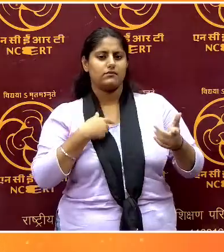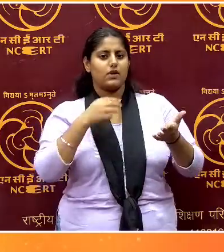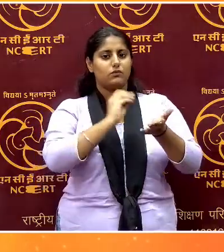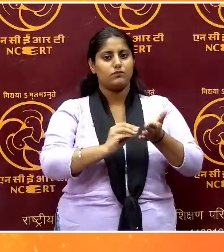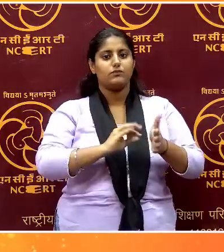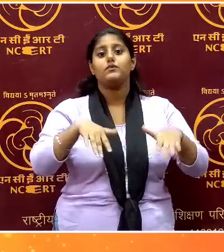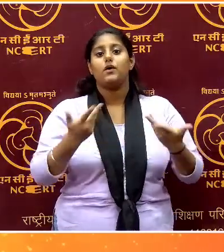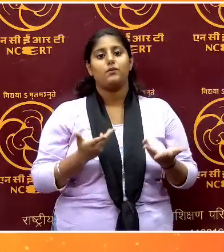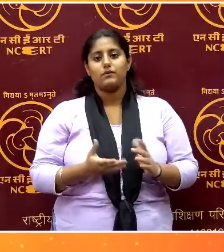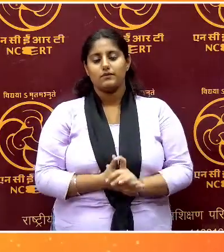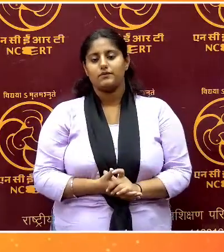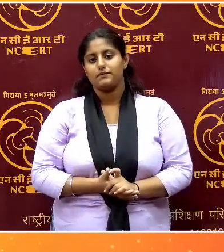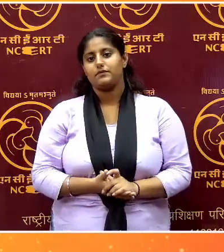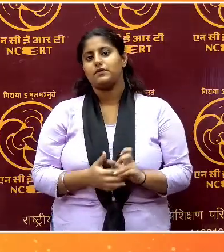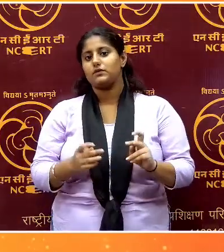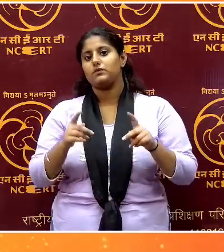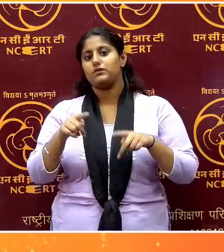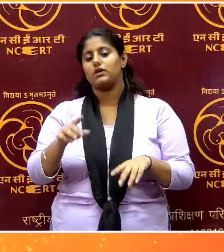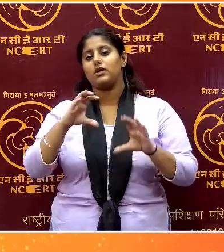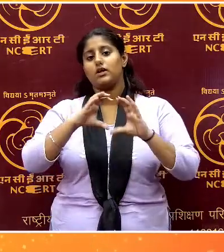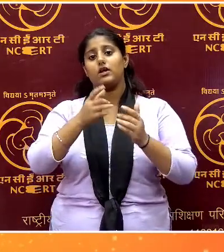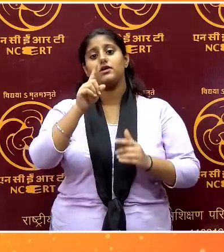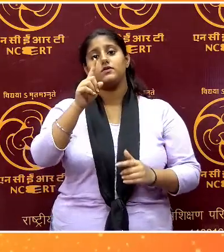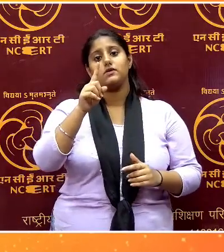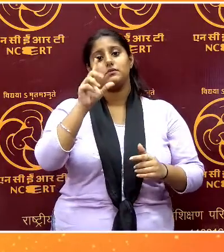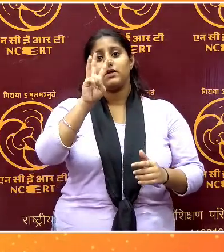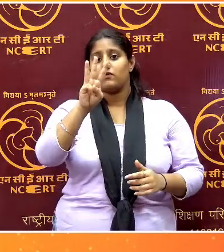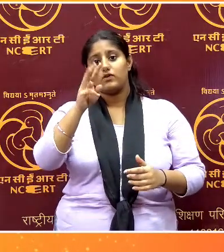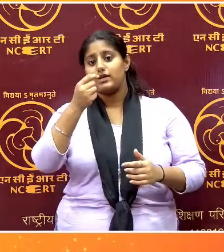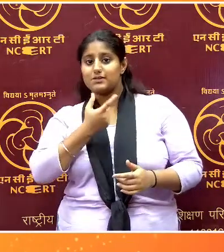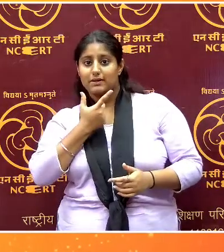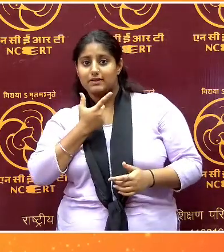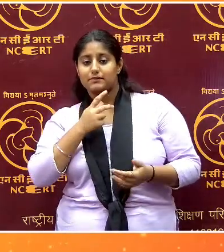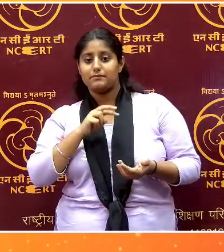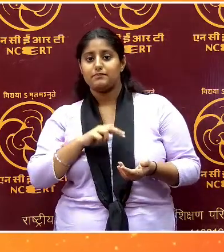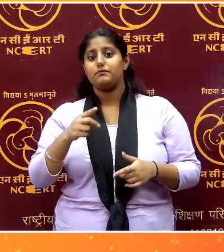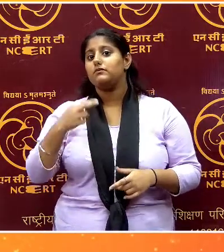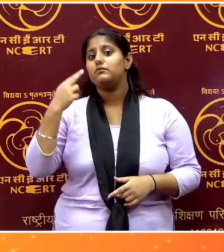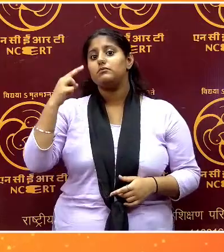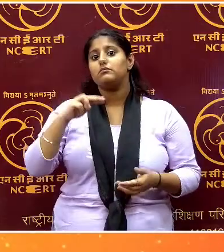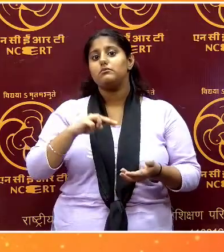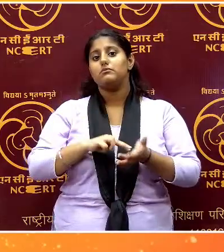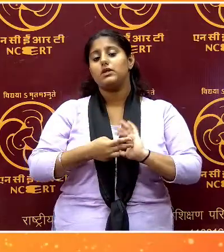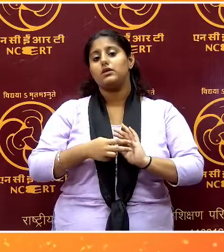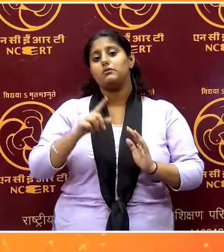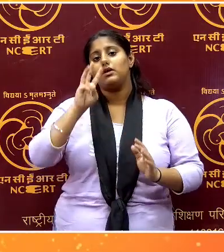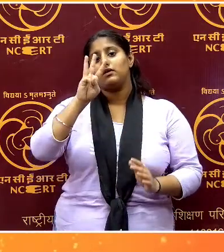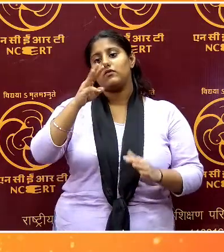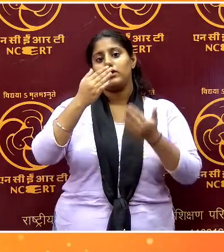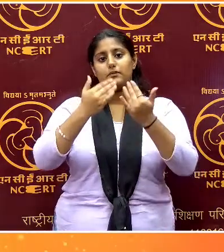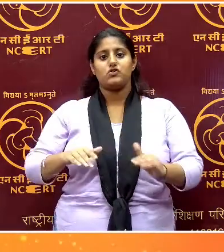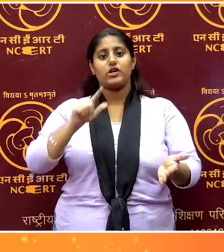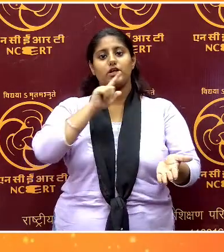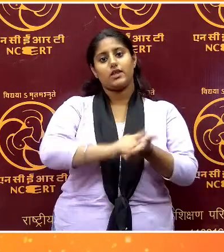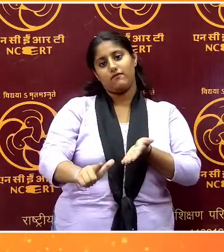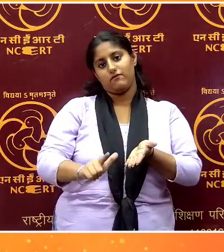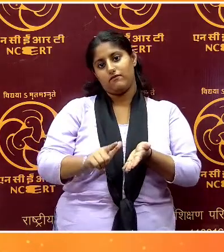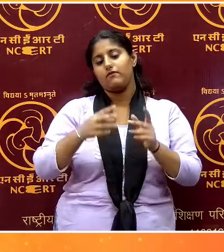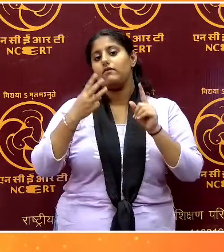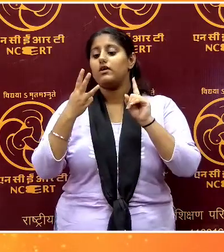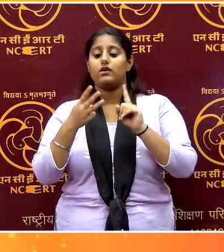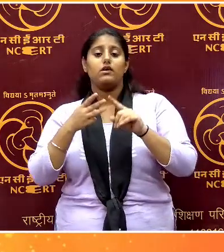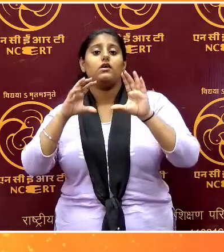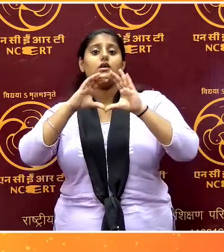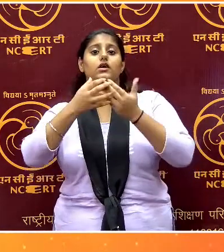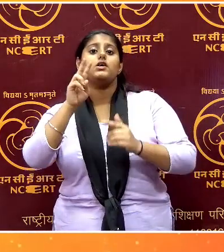pictograph, isn't it? For Right. class 1, there were 3 smileys because 3 students were absent. And for class